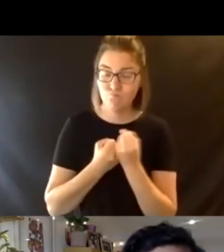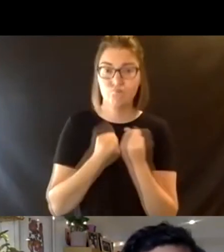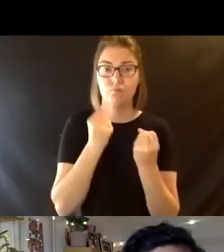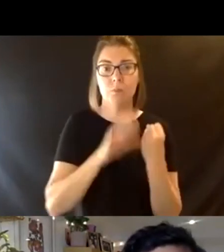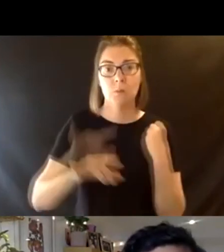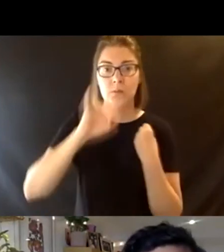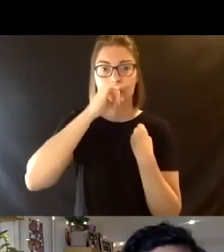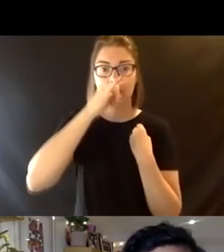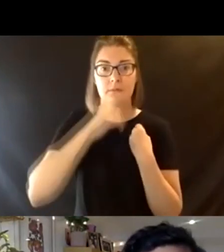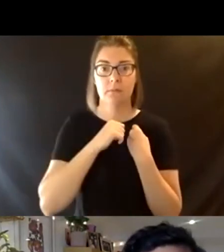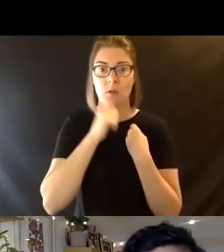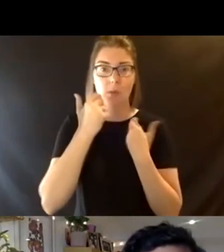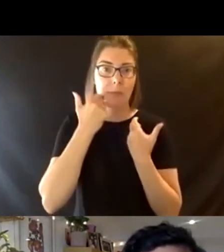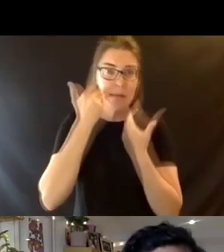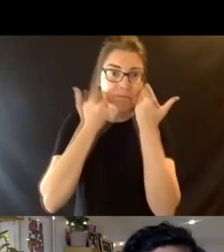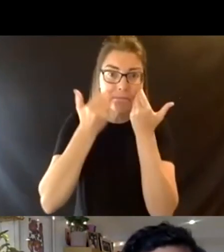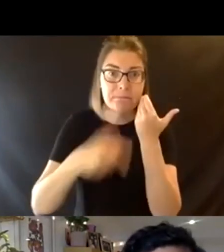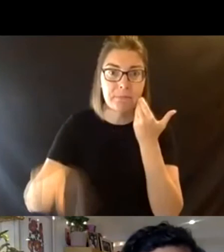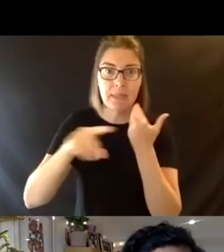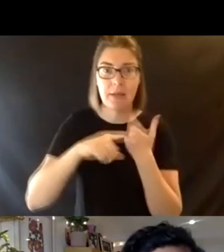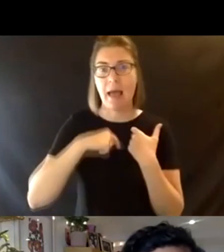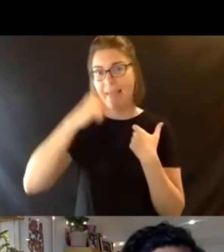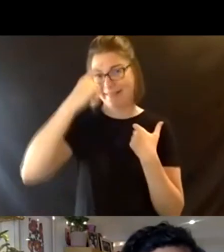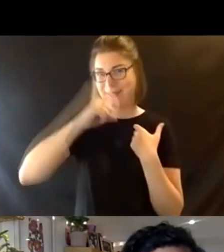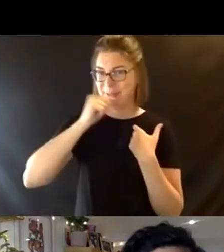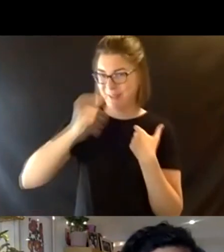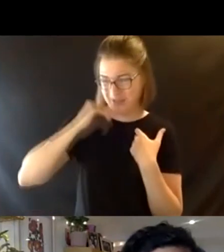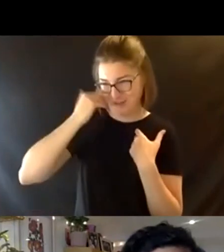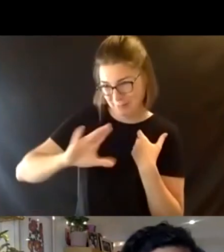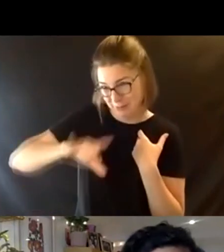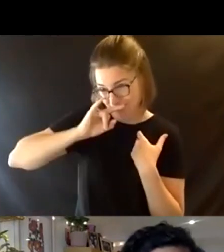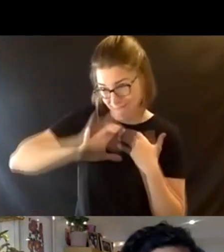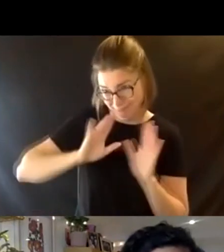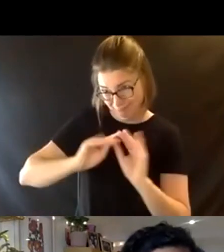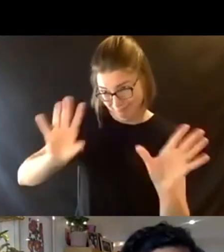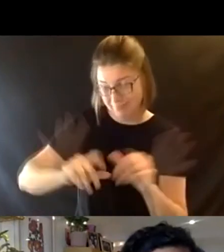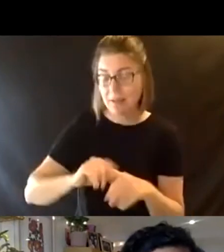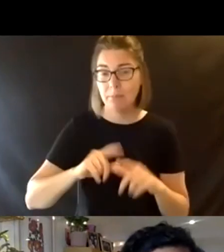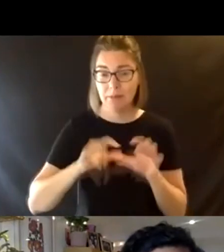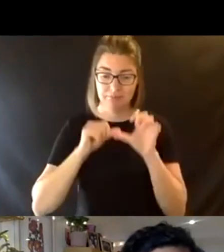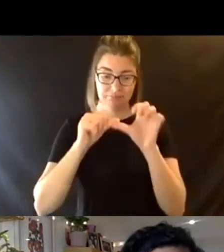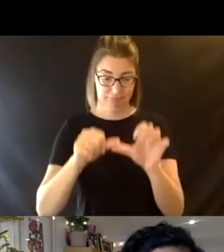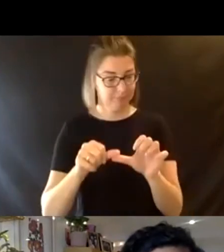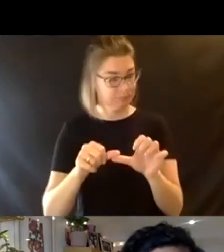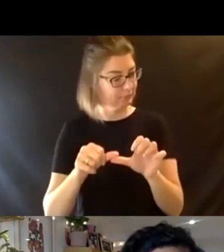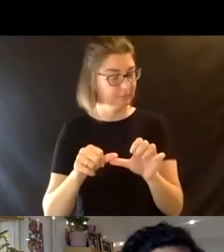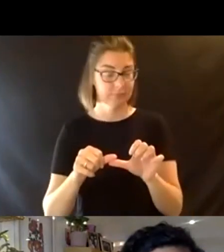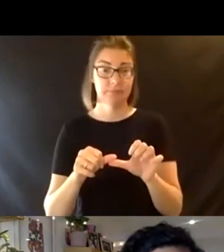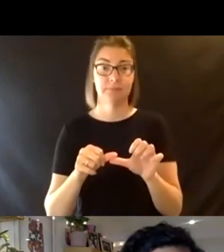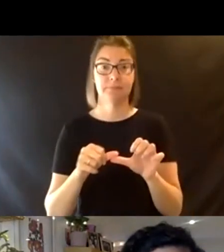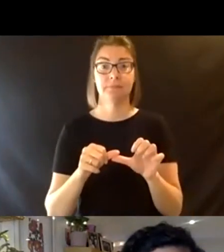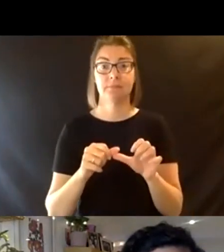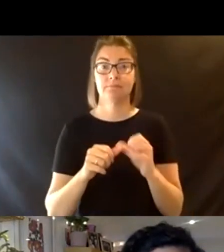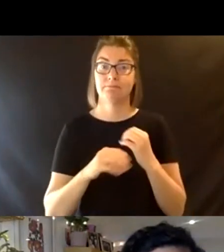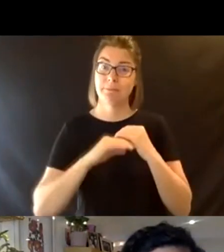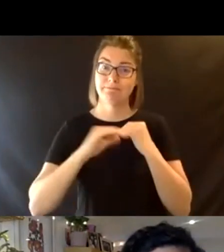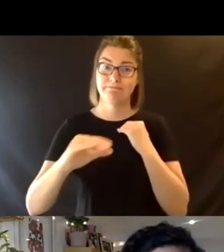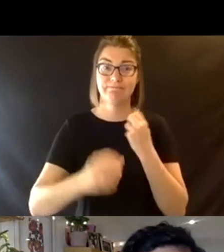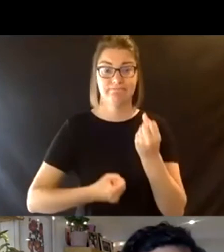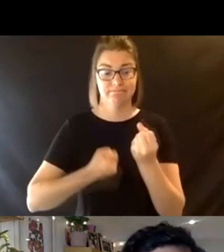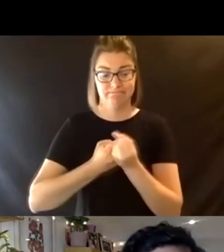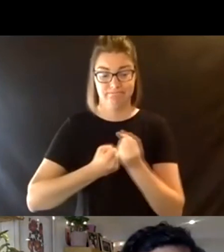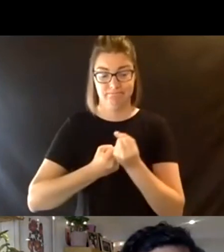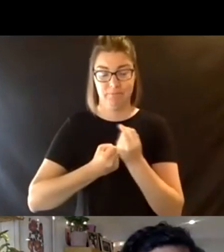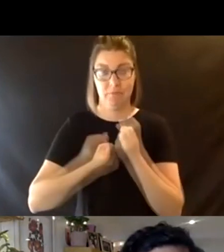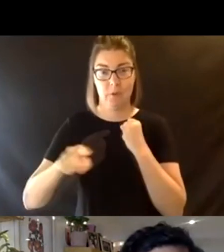Don't be ashamed of them. Not that I think you are, but continue being, you know, a steadfast supporter of them